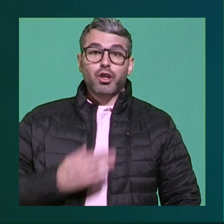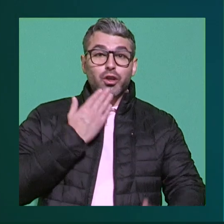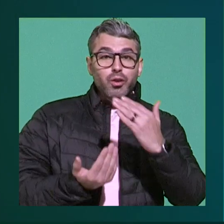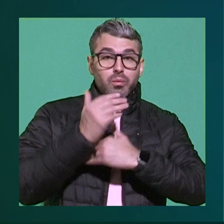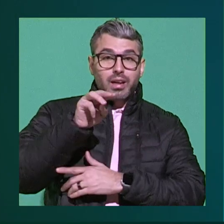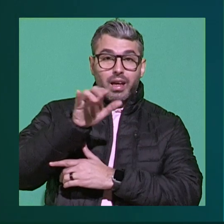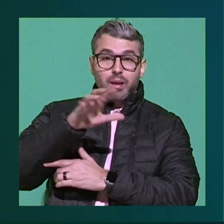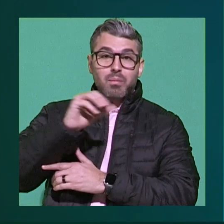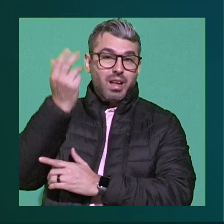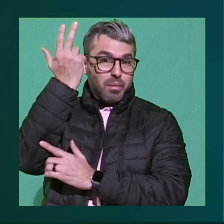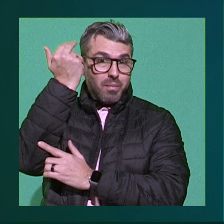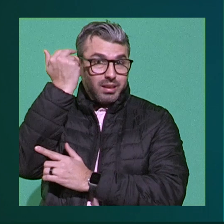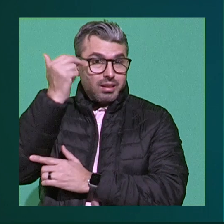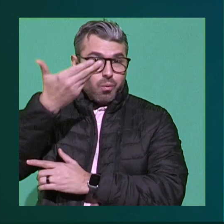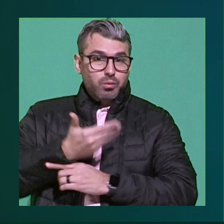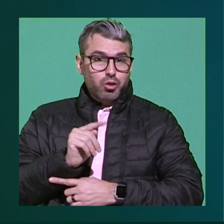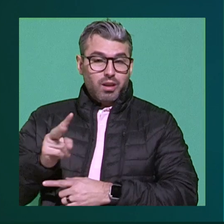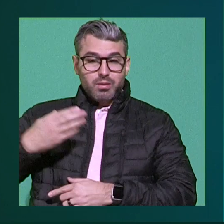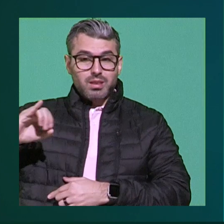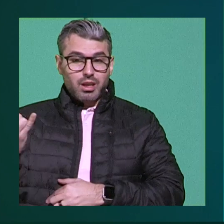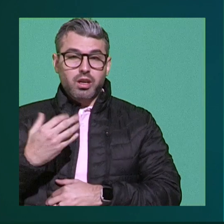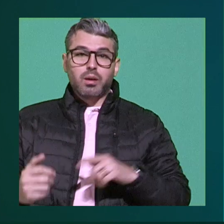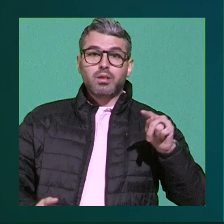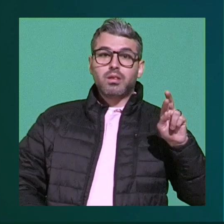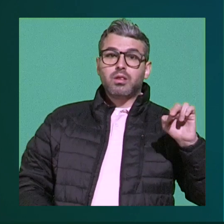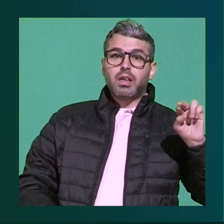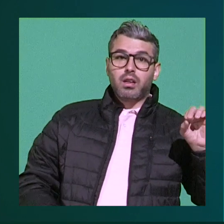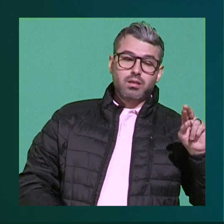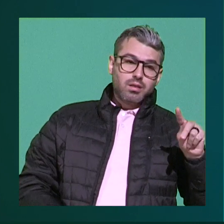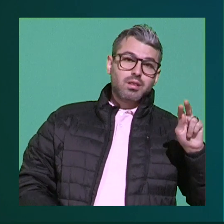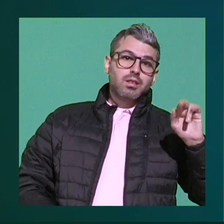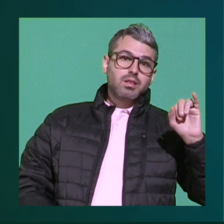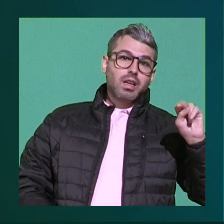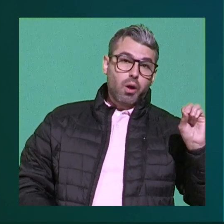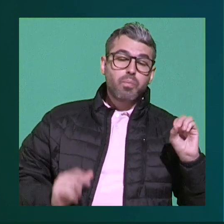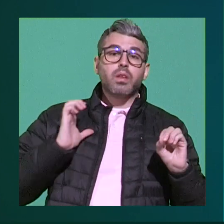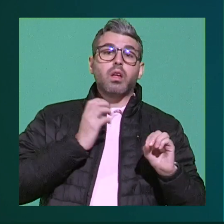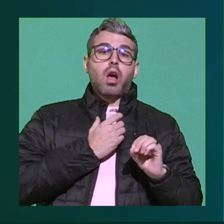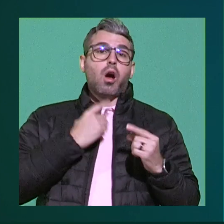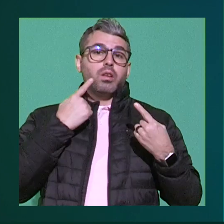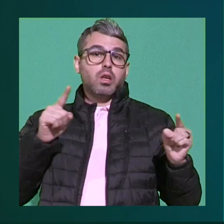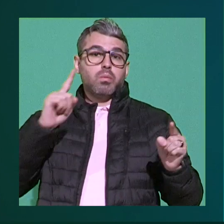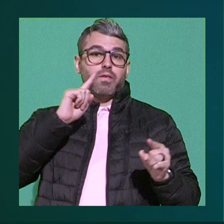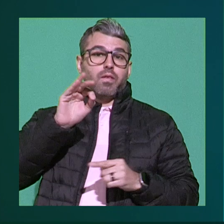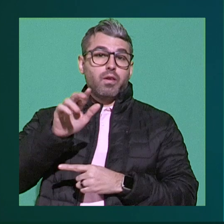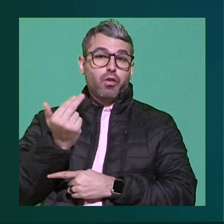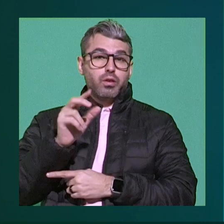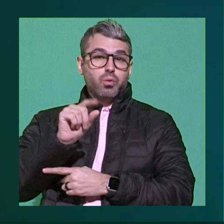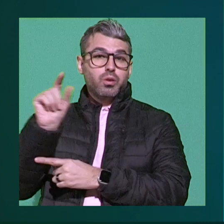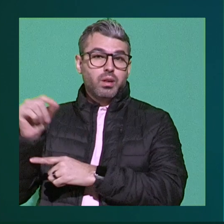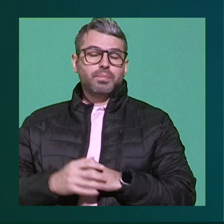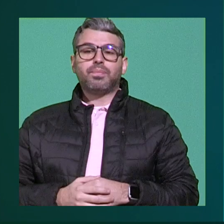morning, Mustangs. Welcome to Trail Division. I'm CJ. And I'm Tino. These are our general announcements for Thursday, February 13, 2020.